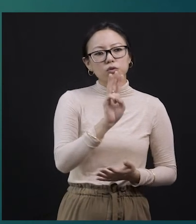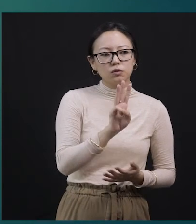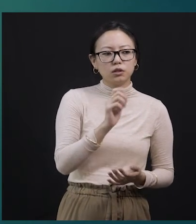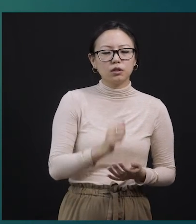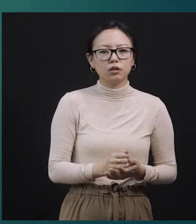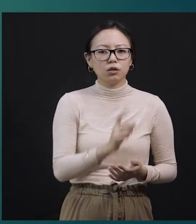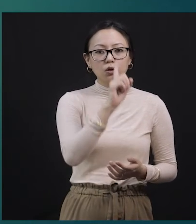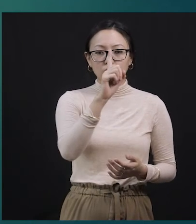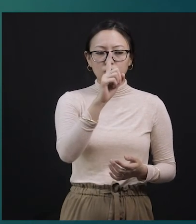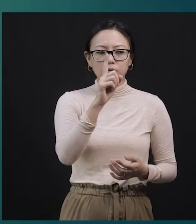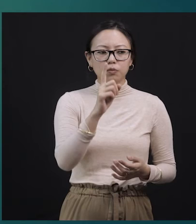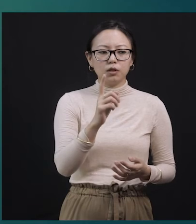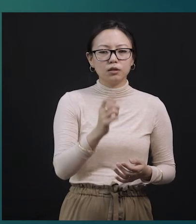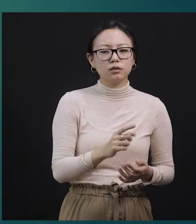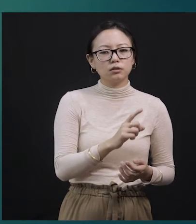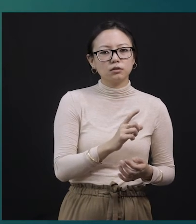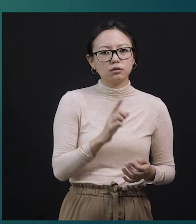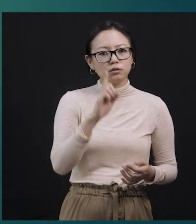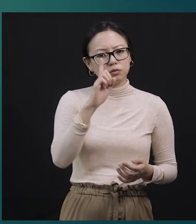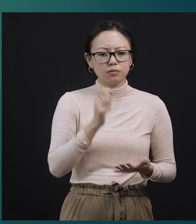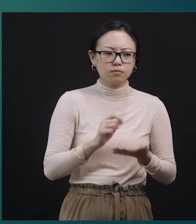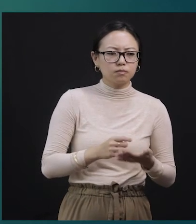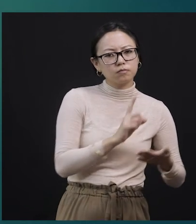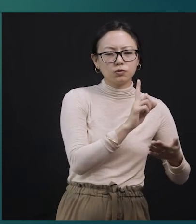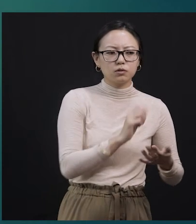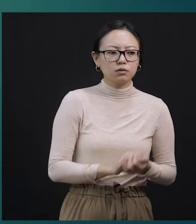So we got answer is